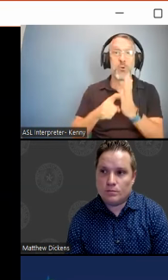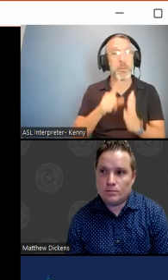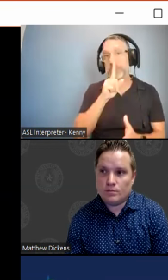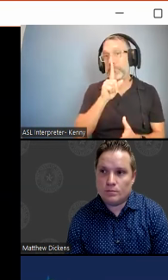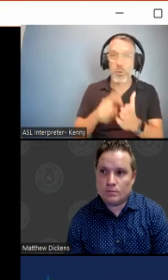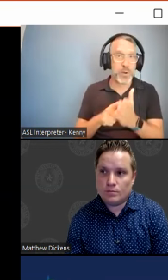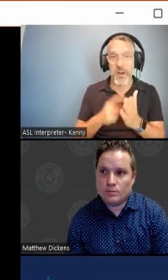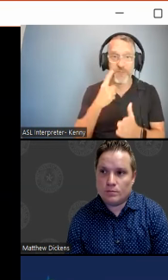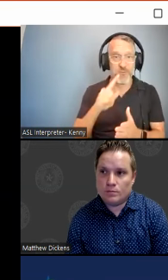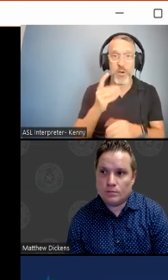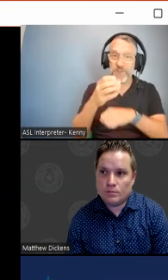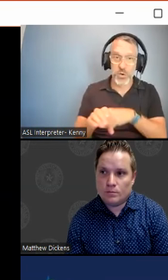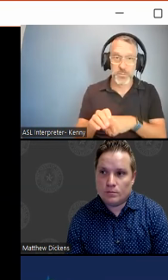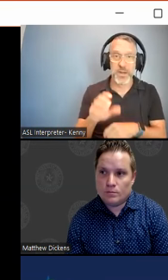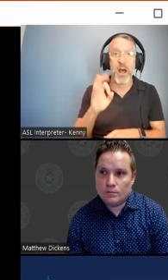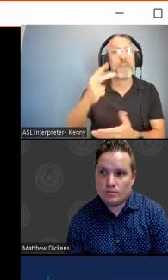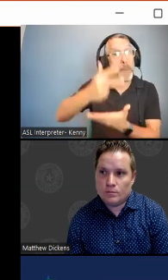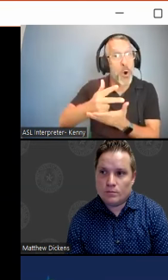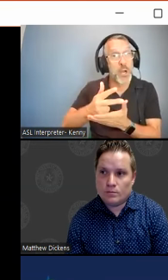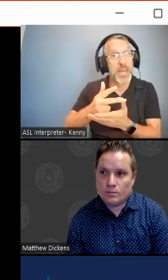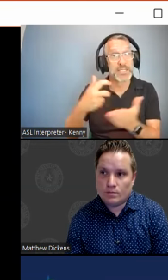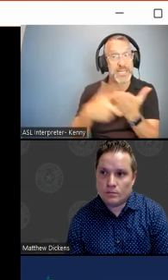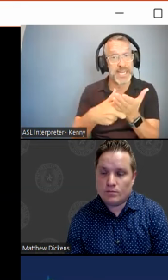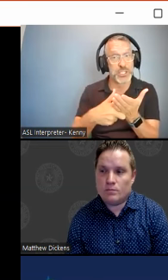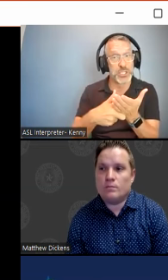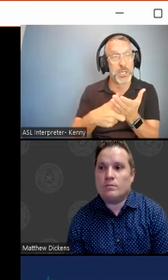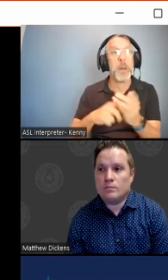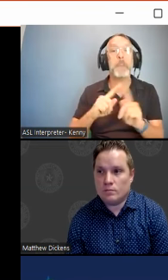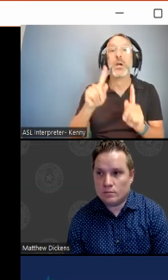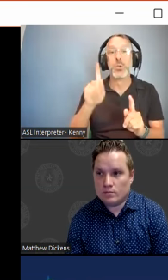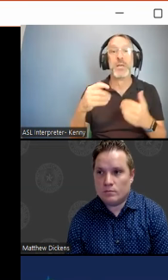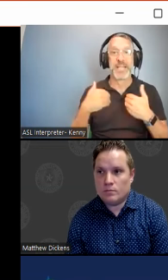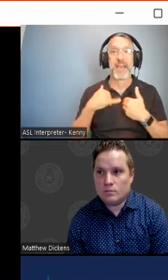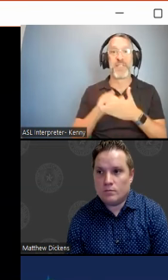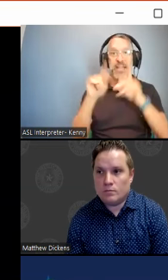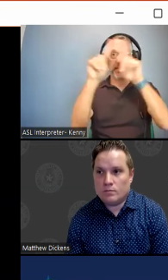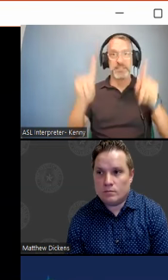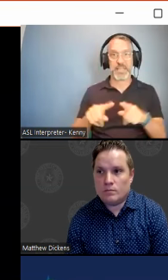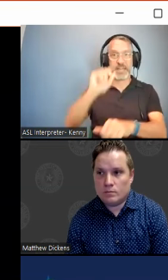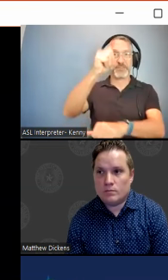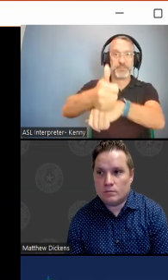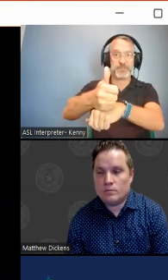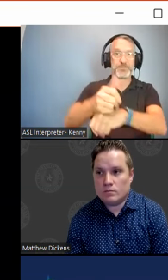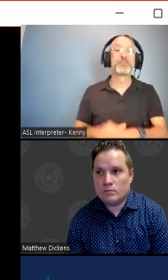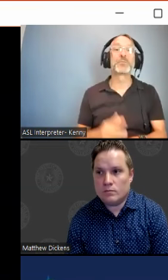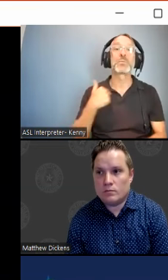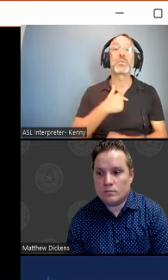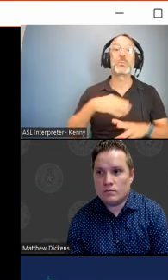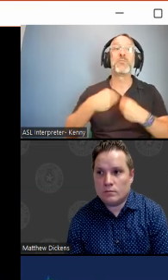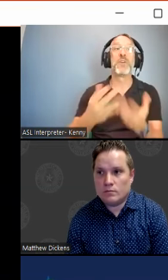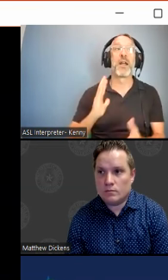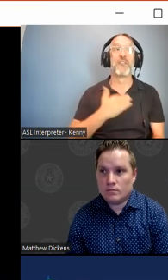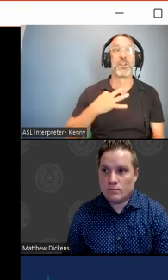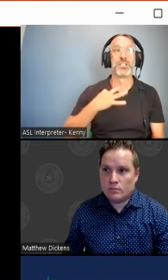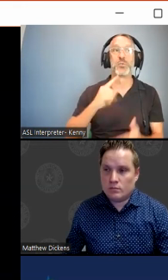required for enforcement of a parking citation, but you must have that sign. We provide our volunteers with